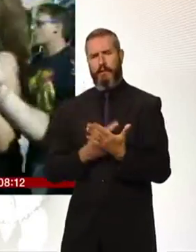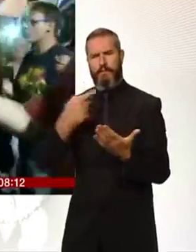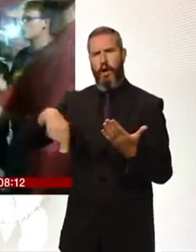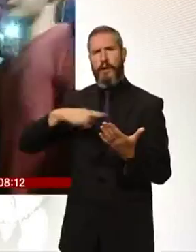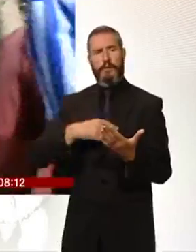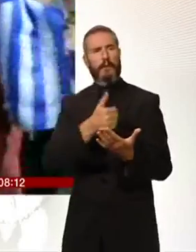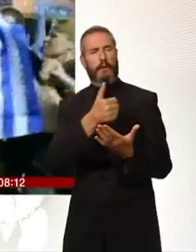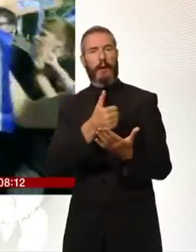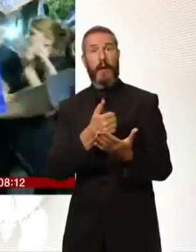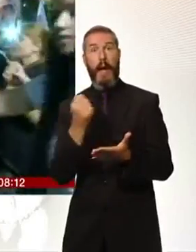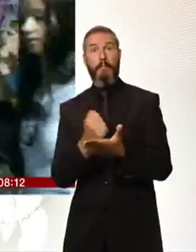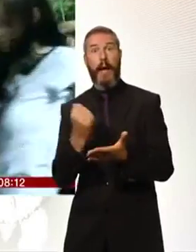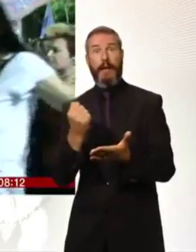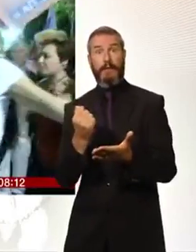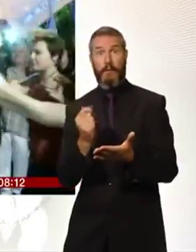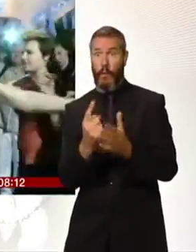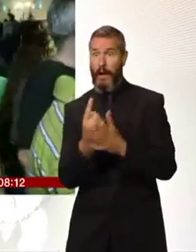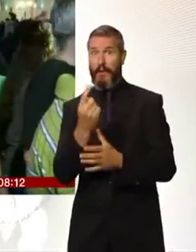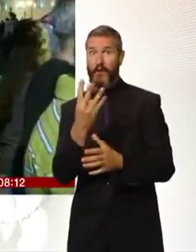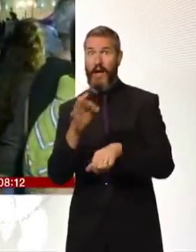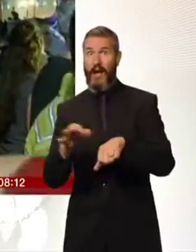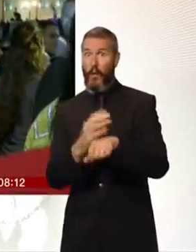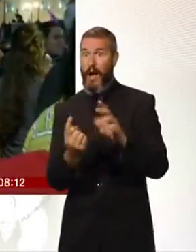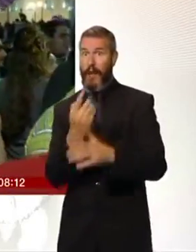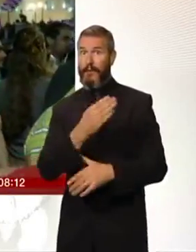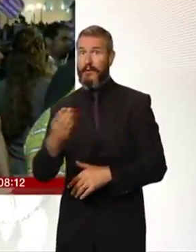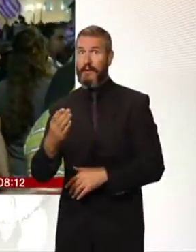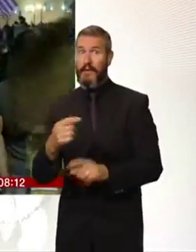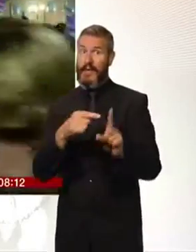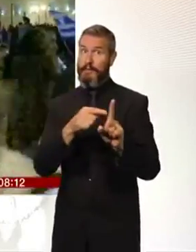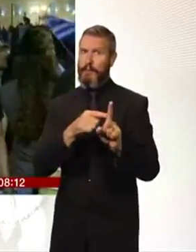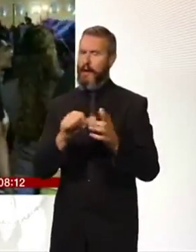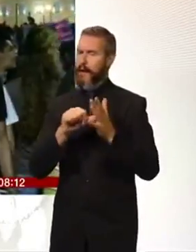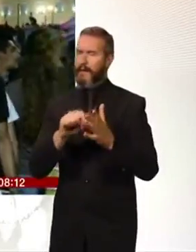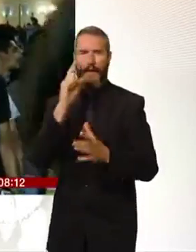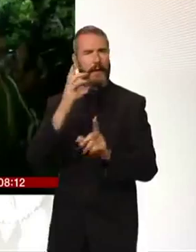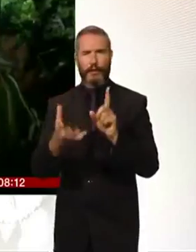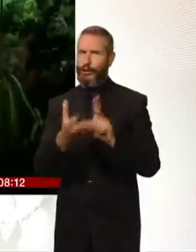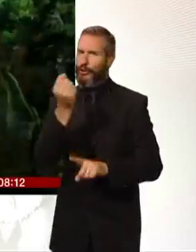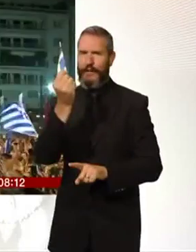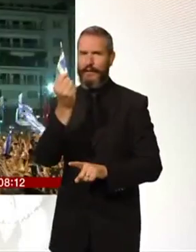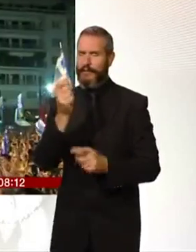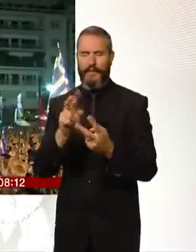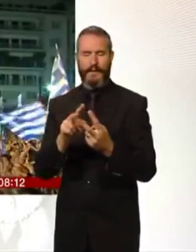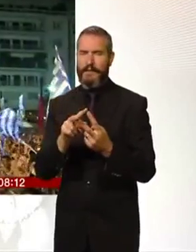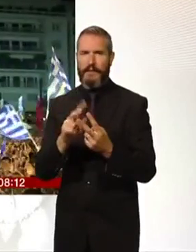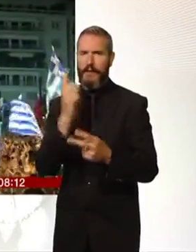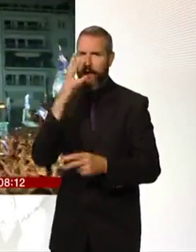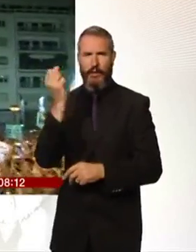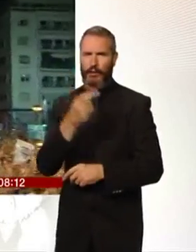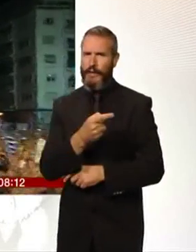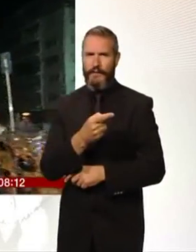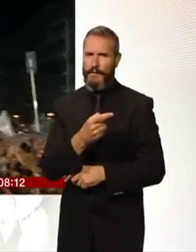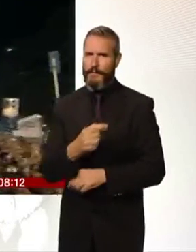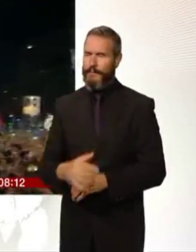the banks within 48 hours. I think it will be very hard for him to achieve either of these. And I